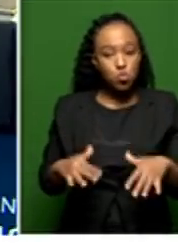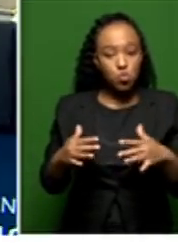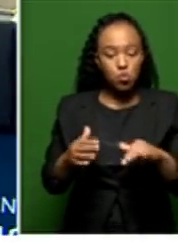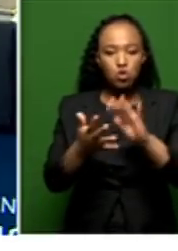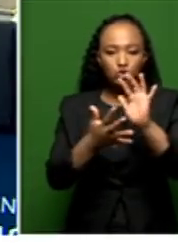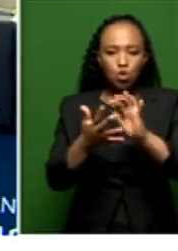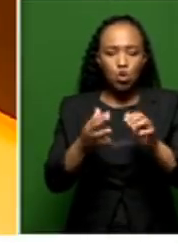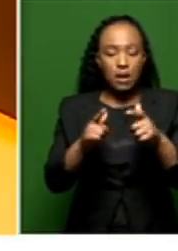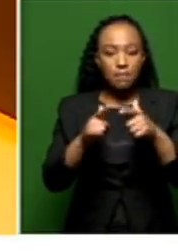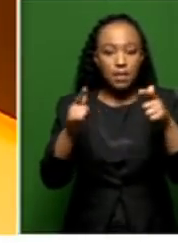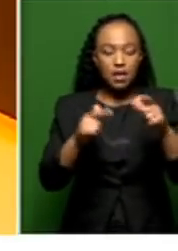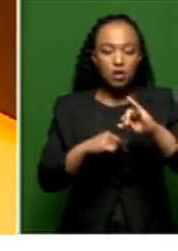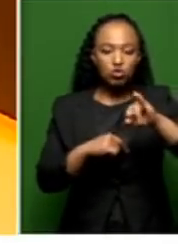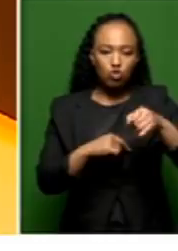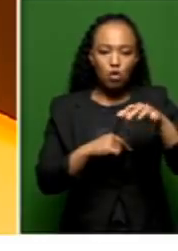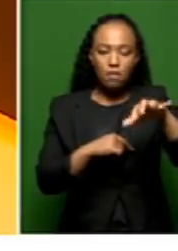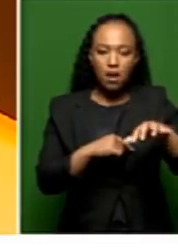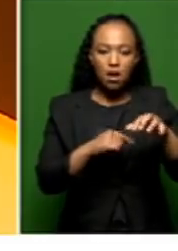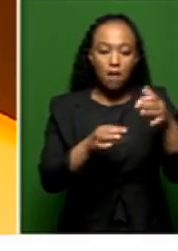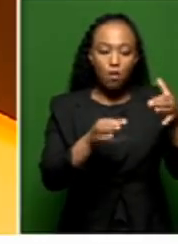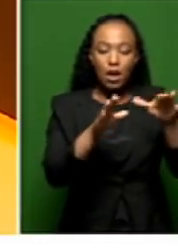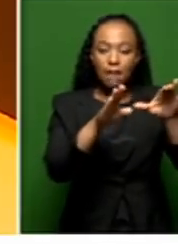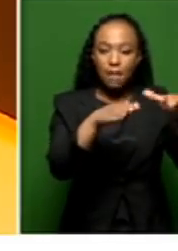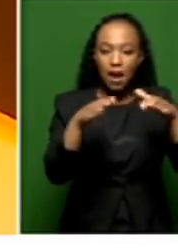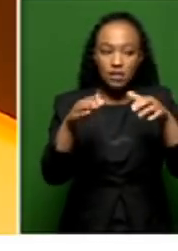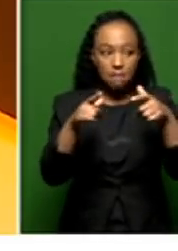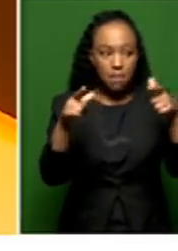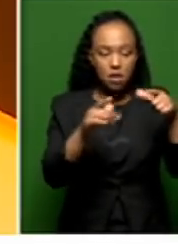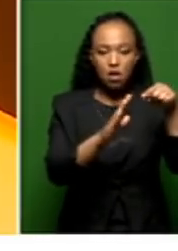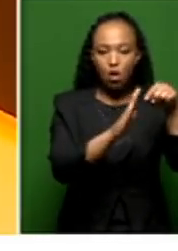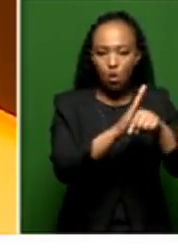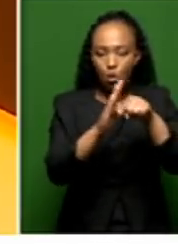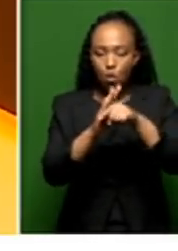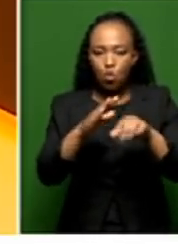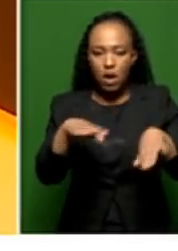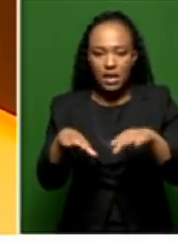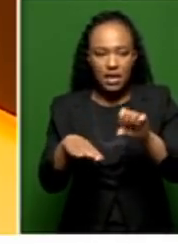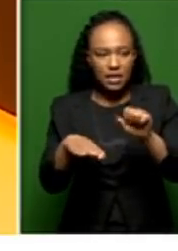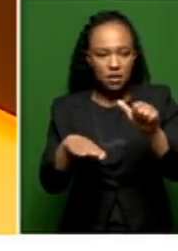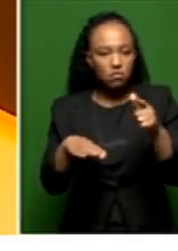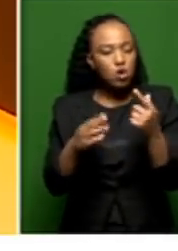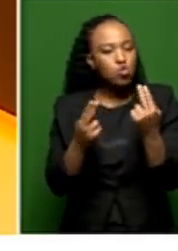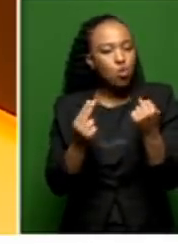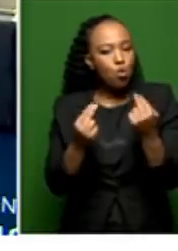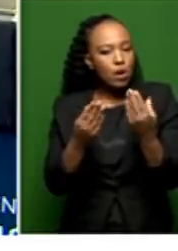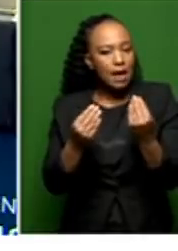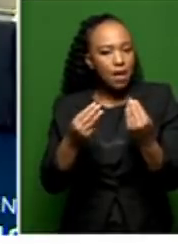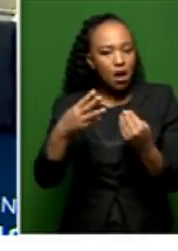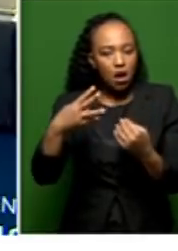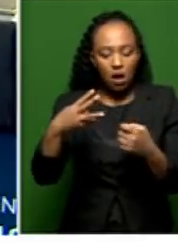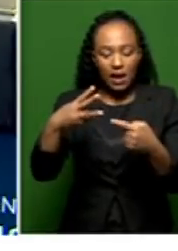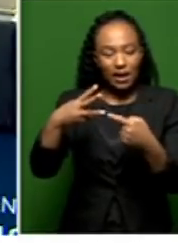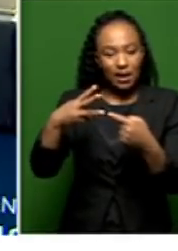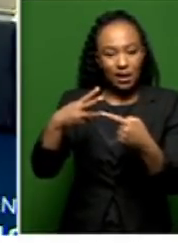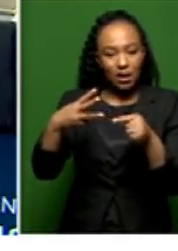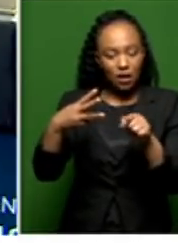for Joburg. The two big parties losing, and Action SA coming in as the new number 3. All right, let's look at